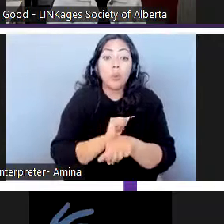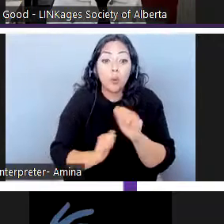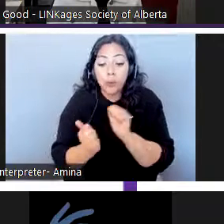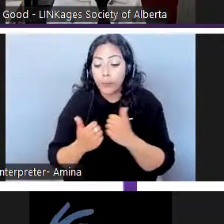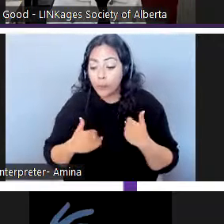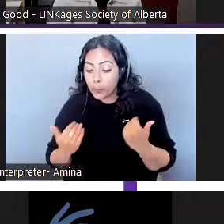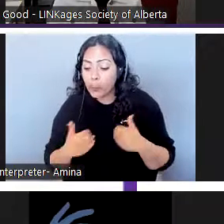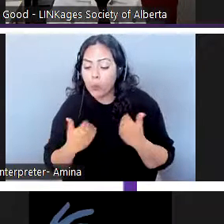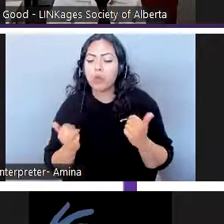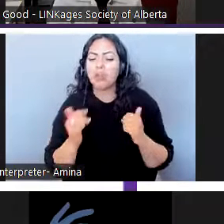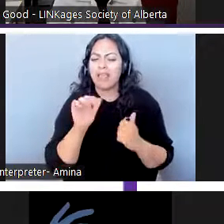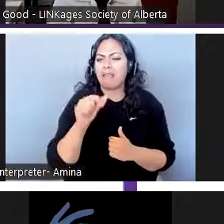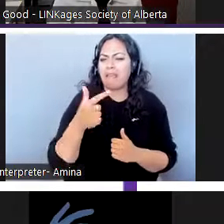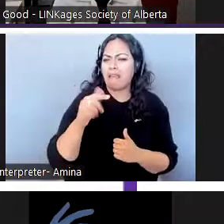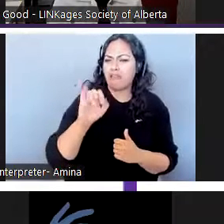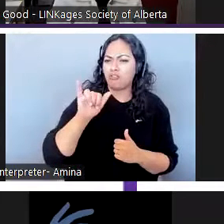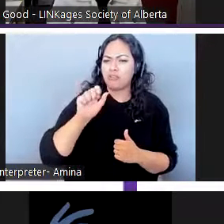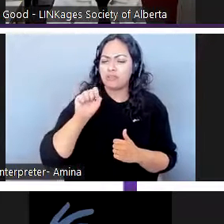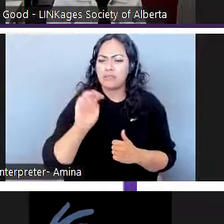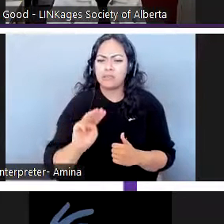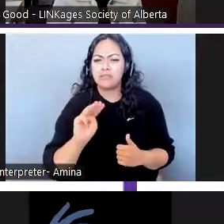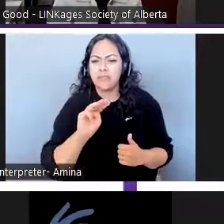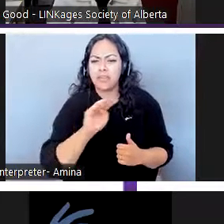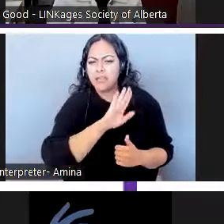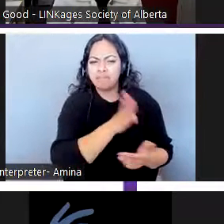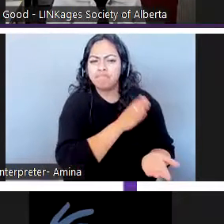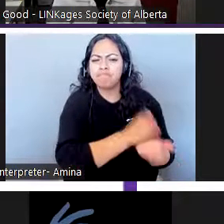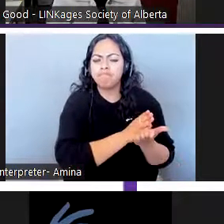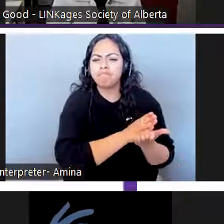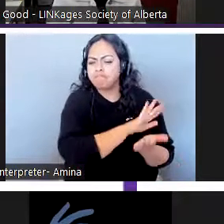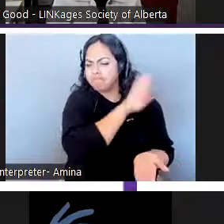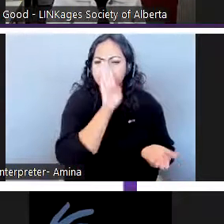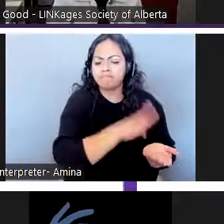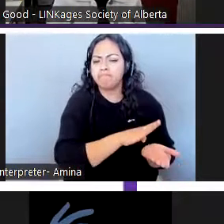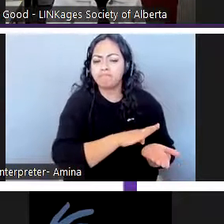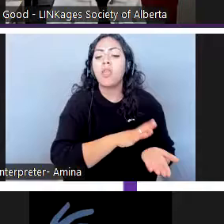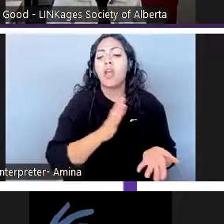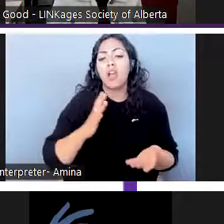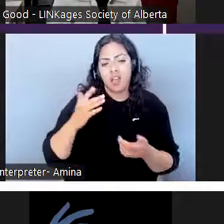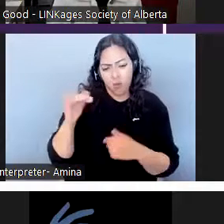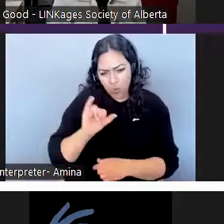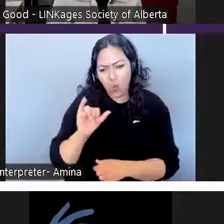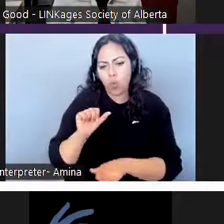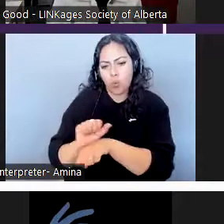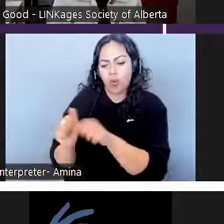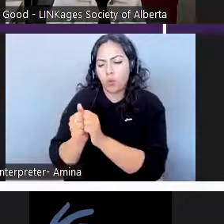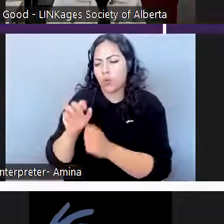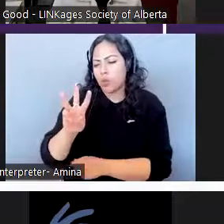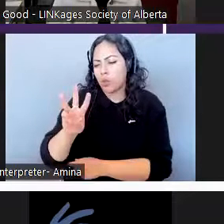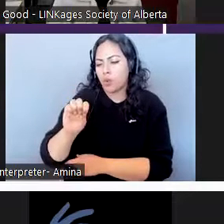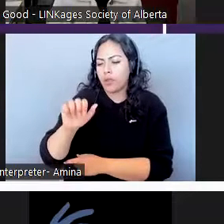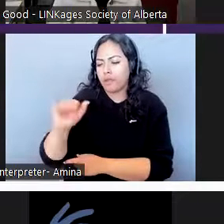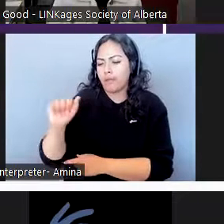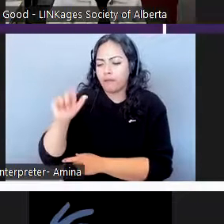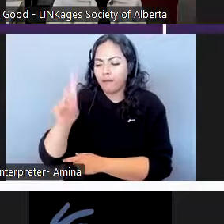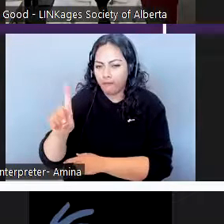leading into WEAD. So there's a strong connection between the two significant days held throughout the year. And